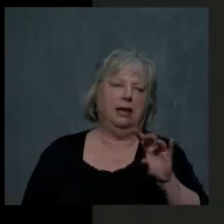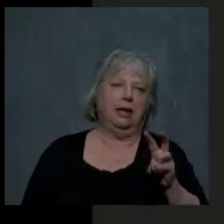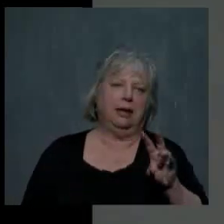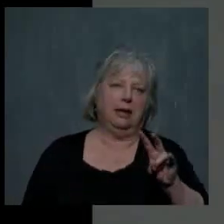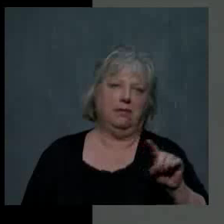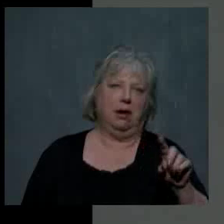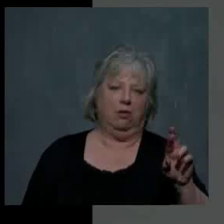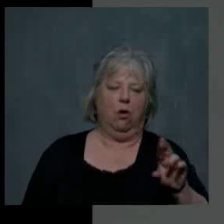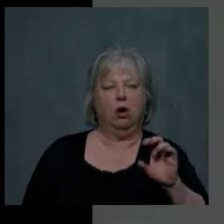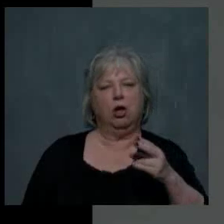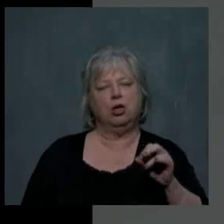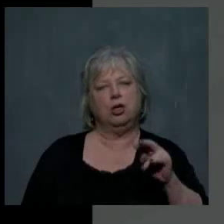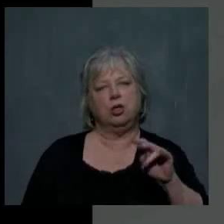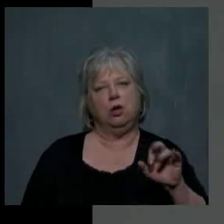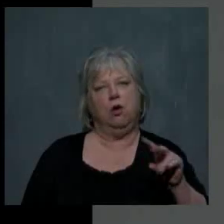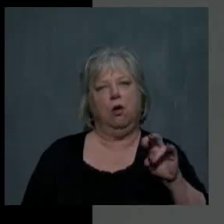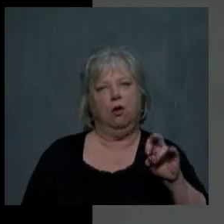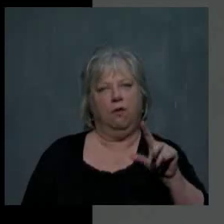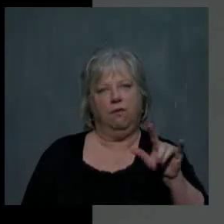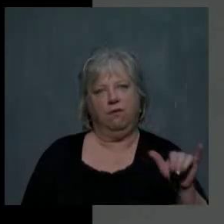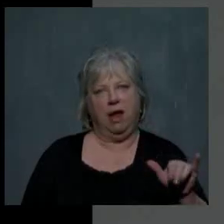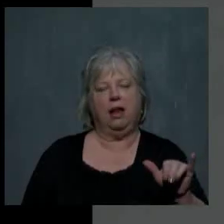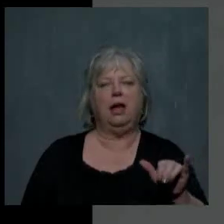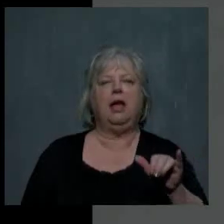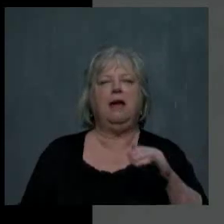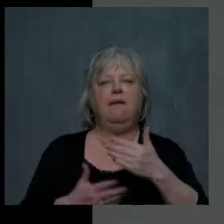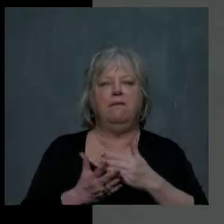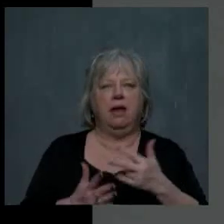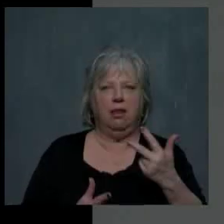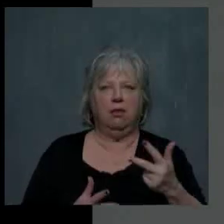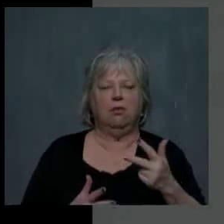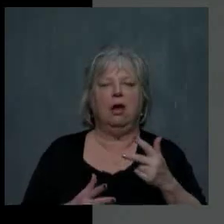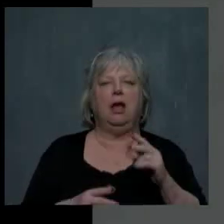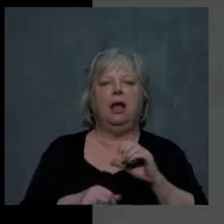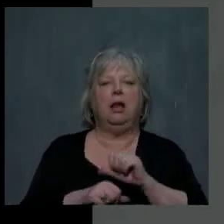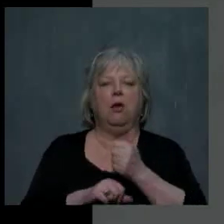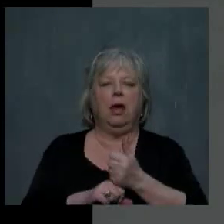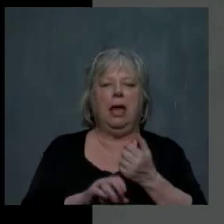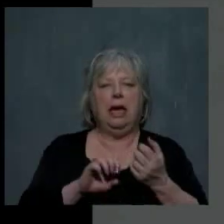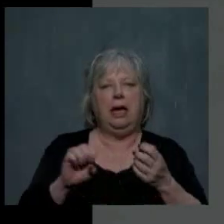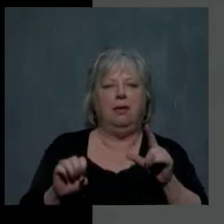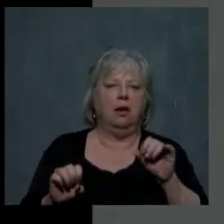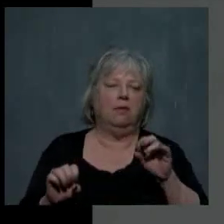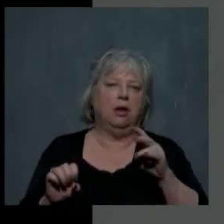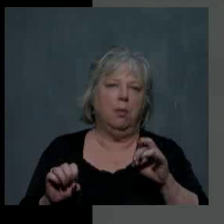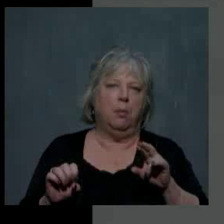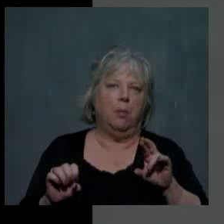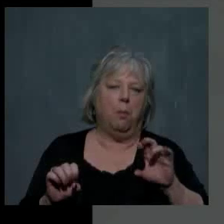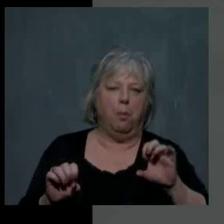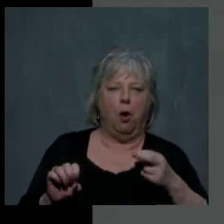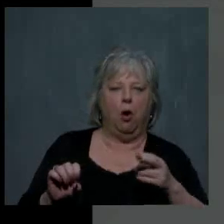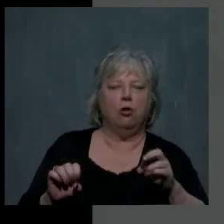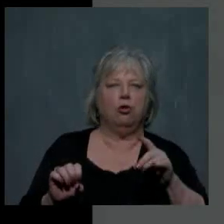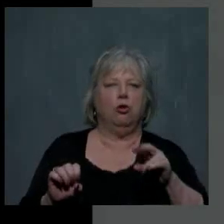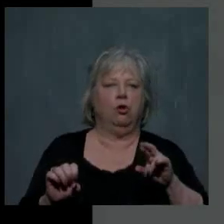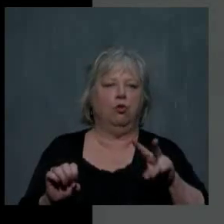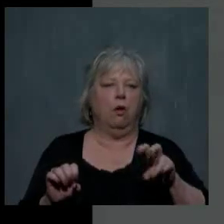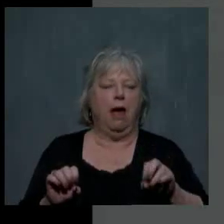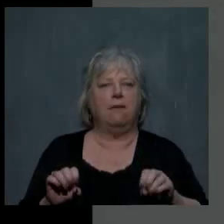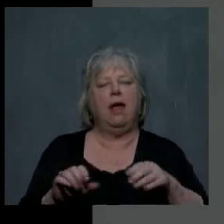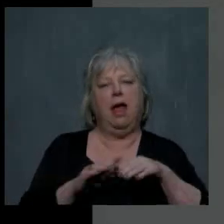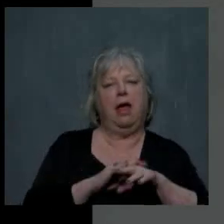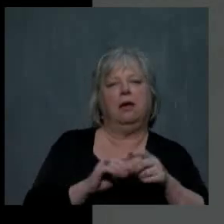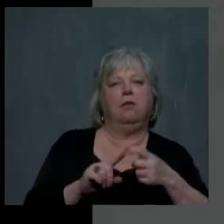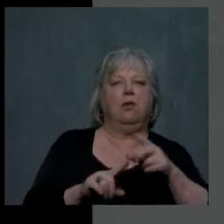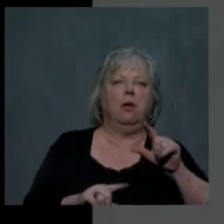S-867-R, Chenal Valley Phase 33 preliminary plat, located east of Lamarche Drive and west of Rawling Road, accessed from Lamarche